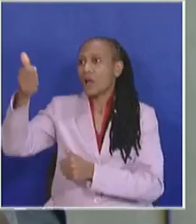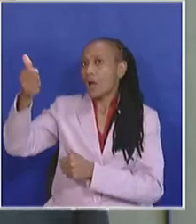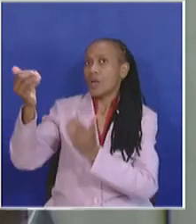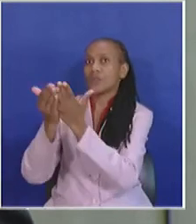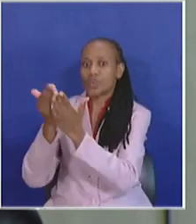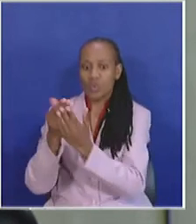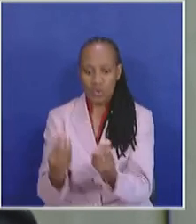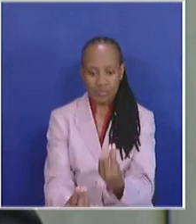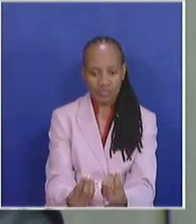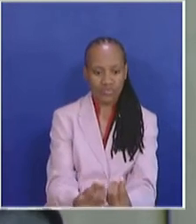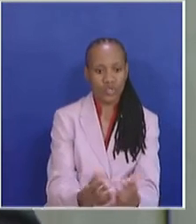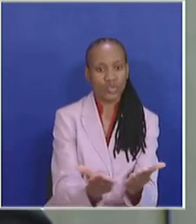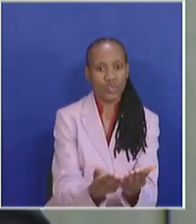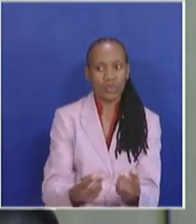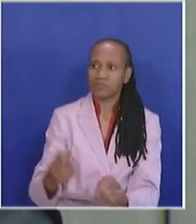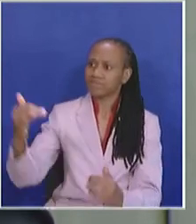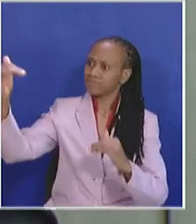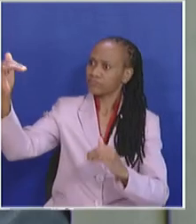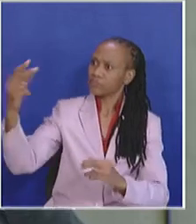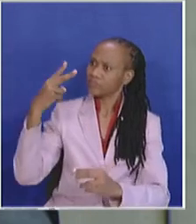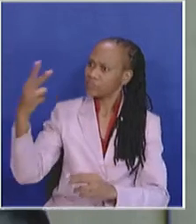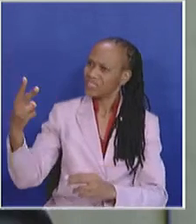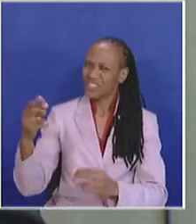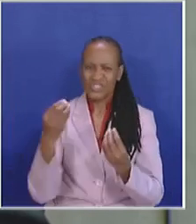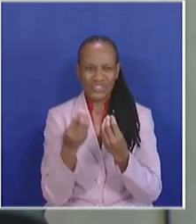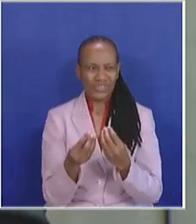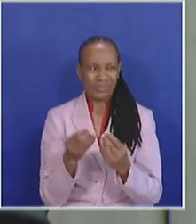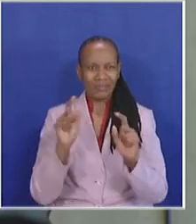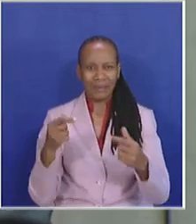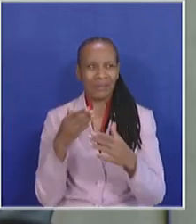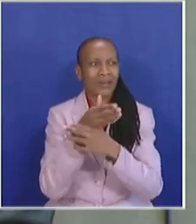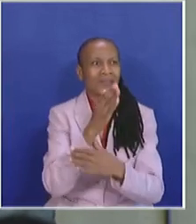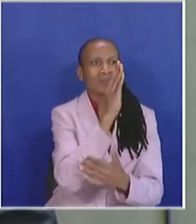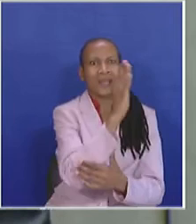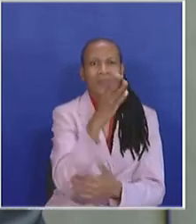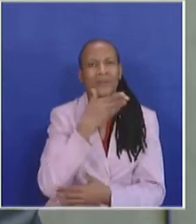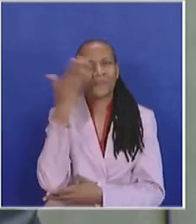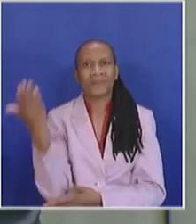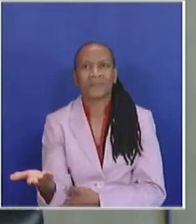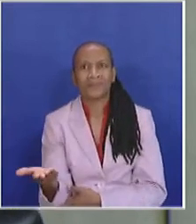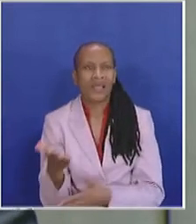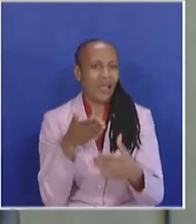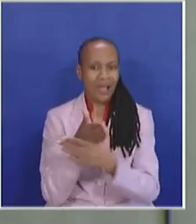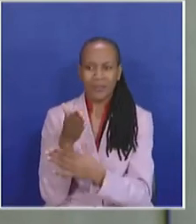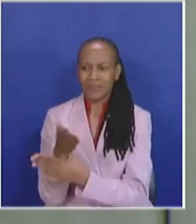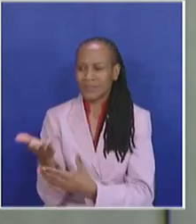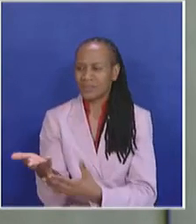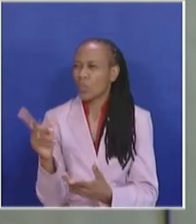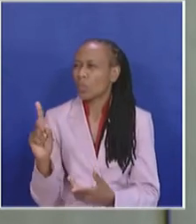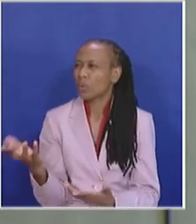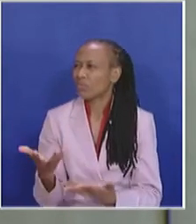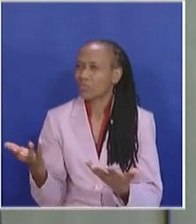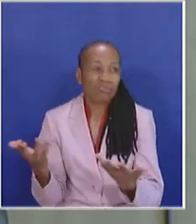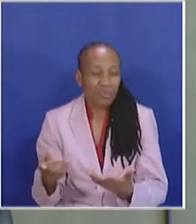more shall you sit in a school where you can't even have access to a library, access to, what do you call these